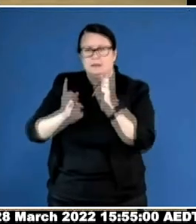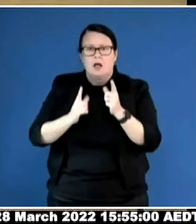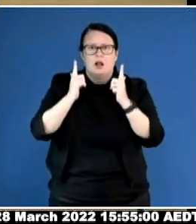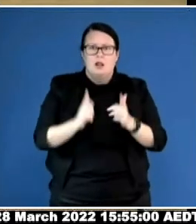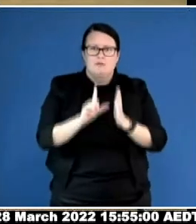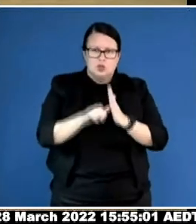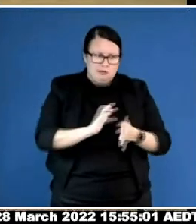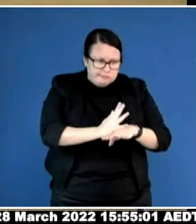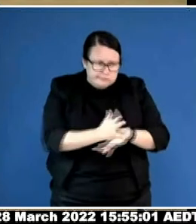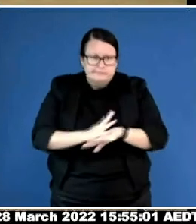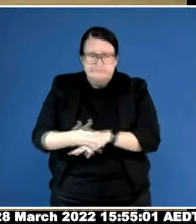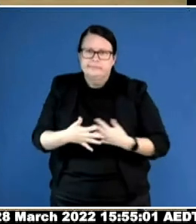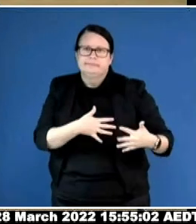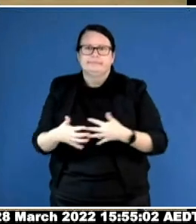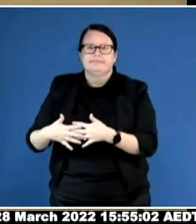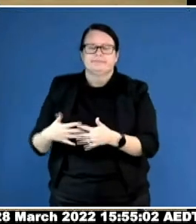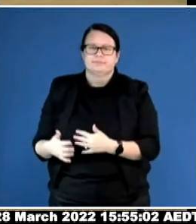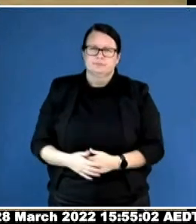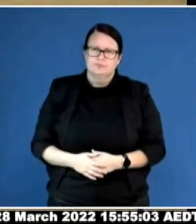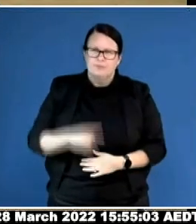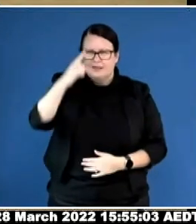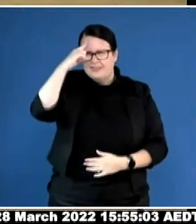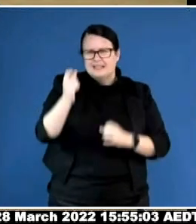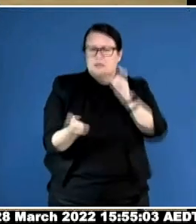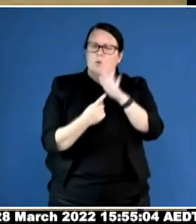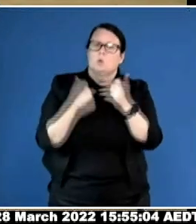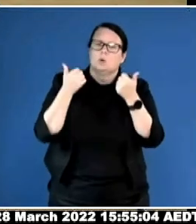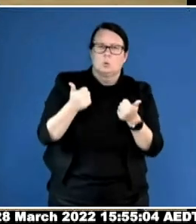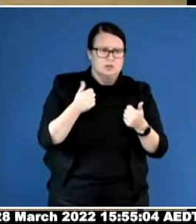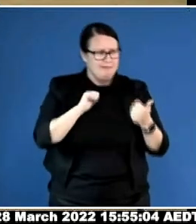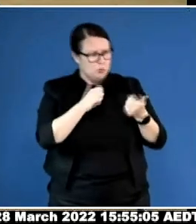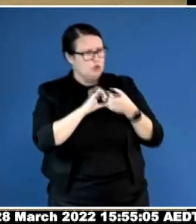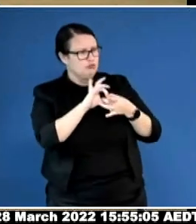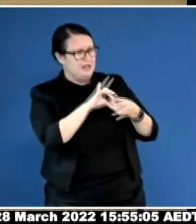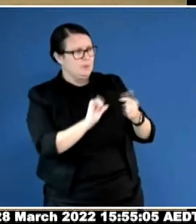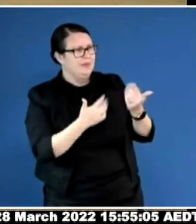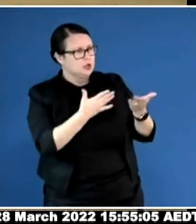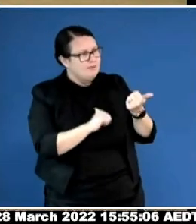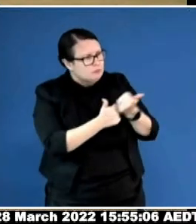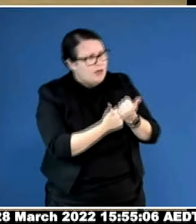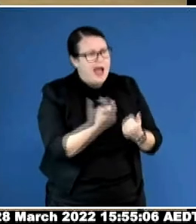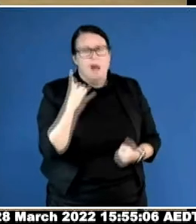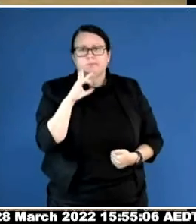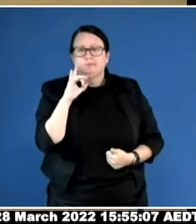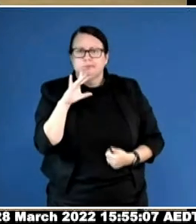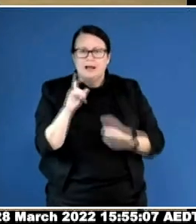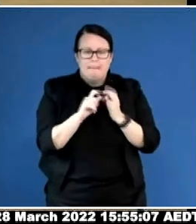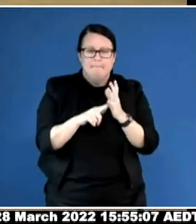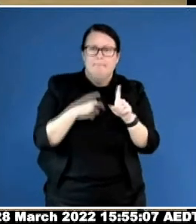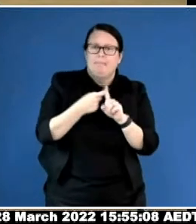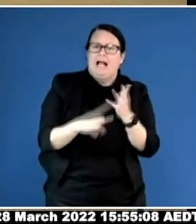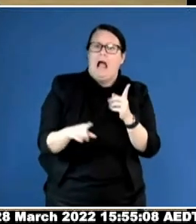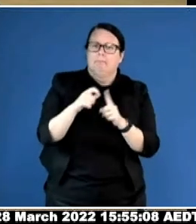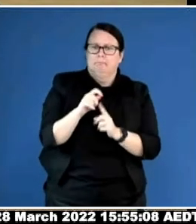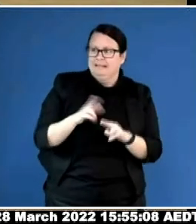consuming. I think it's very important to have a good relationship with the provider and have a backup system in place if you need it, but that can be hard